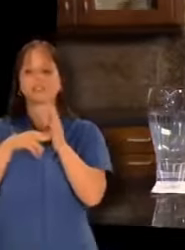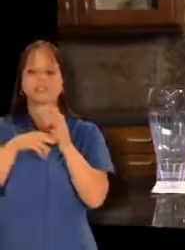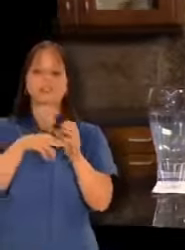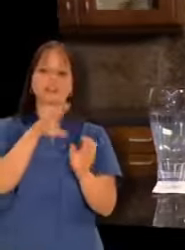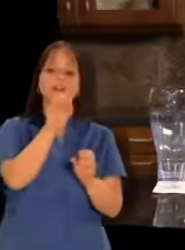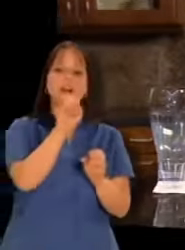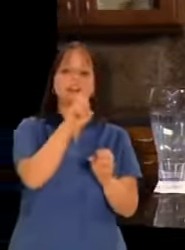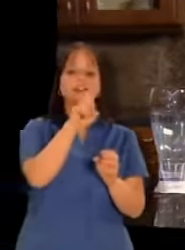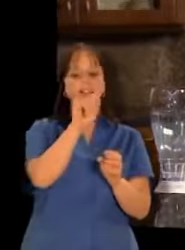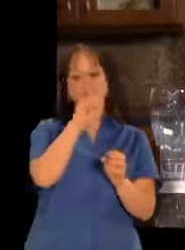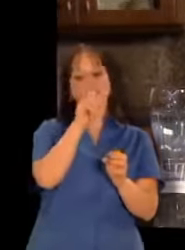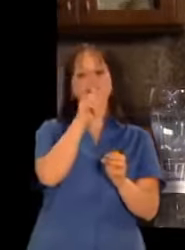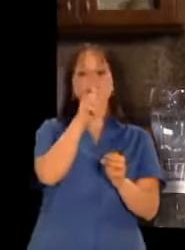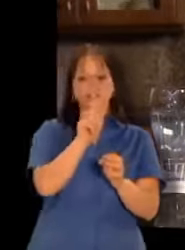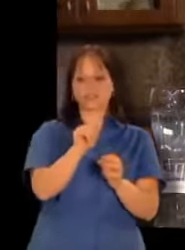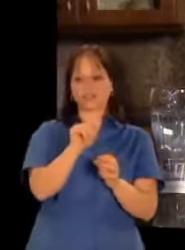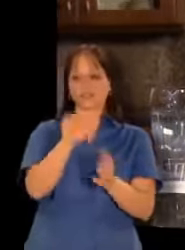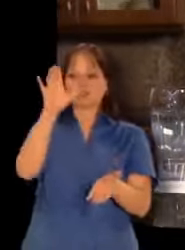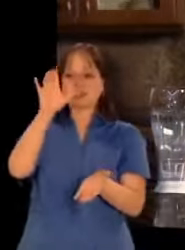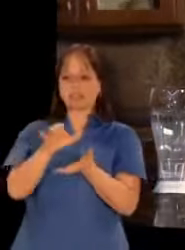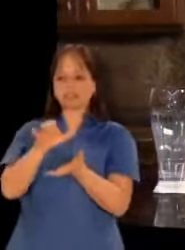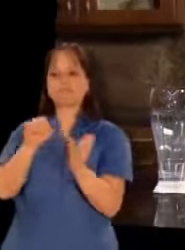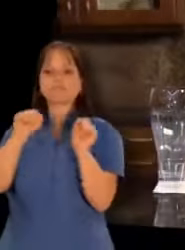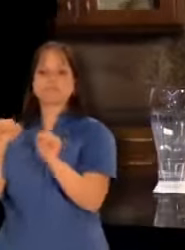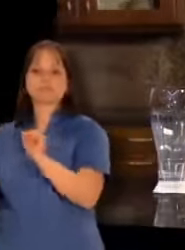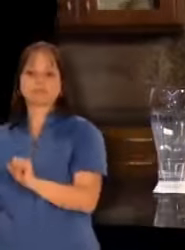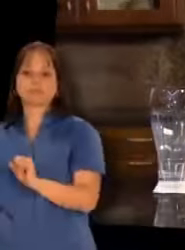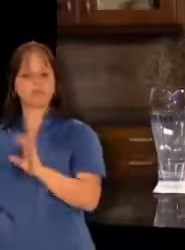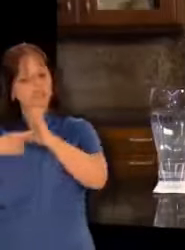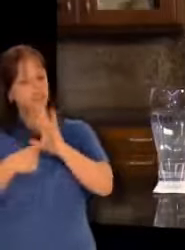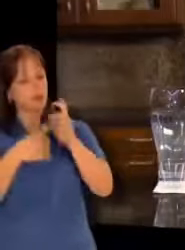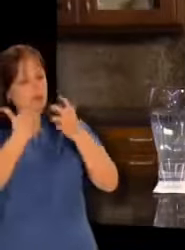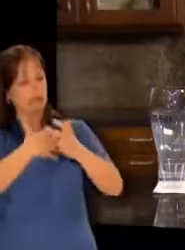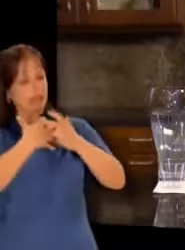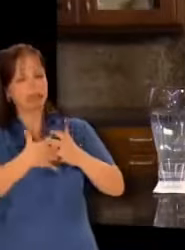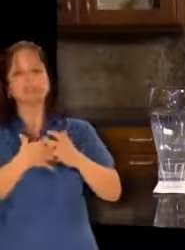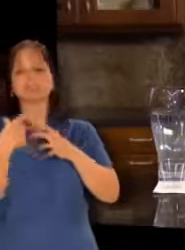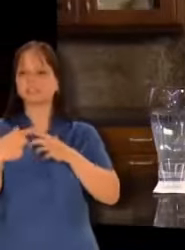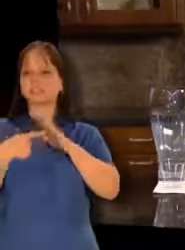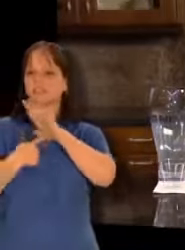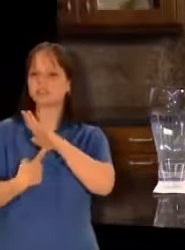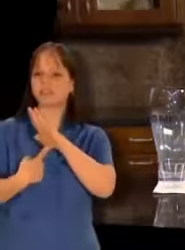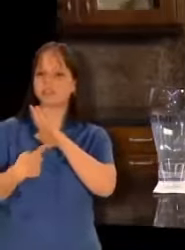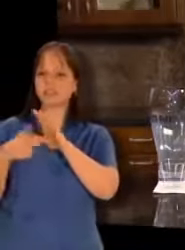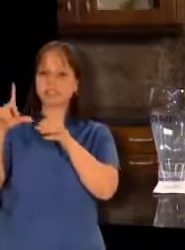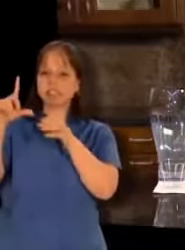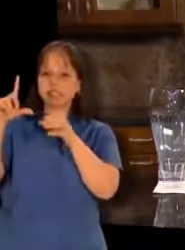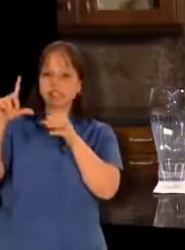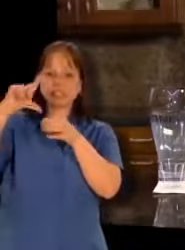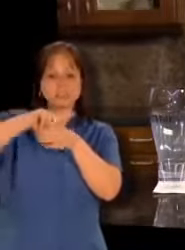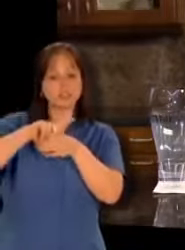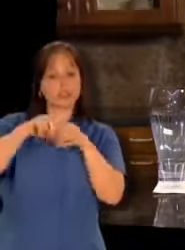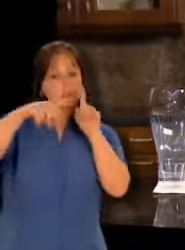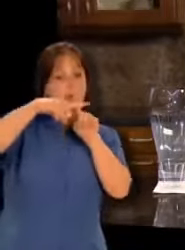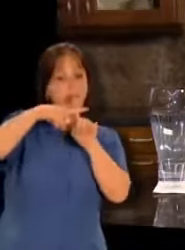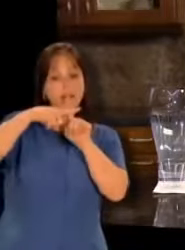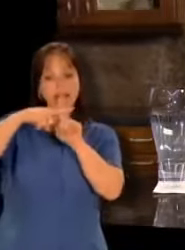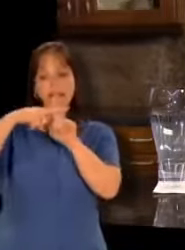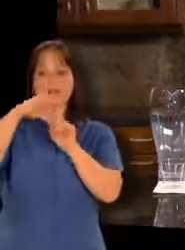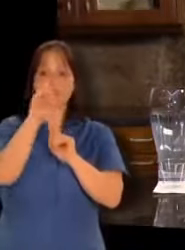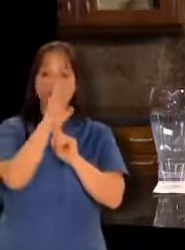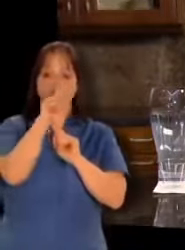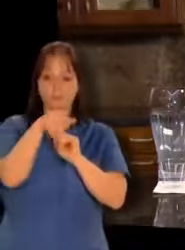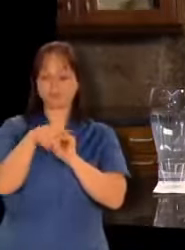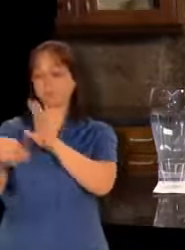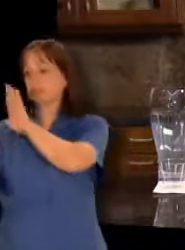reduction potential. And we're going to show you that with a meter that shows whether a liquid has a positive ORP or a